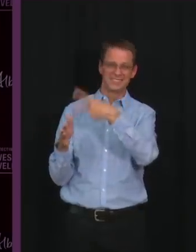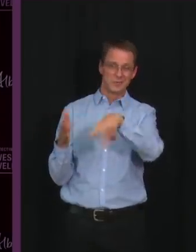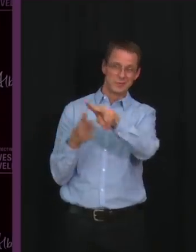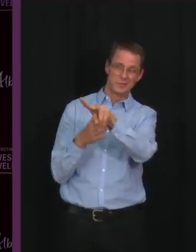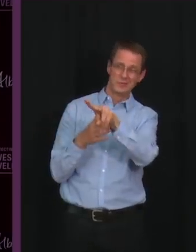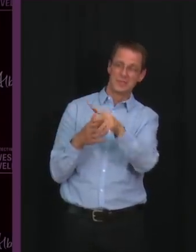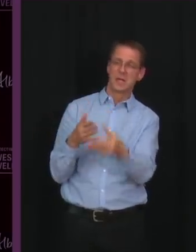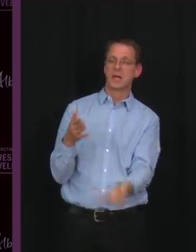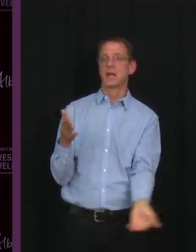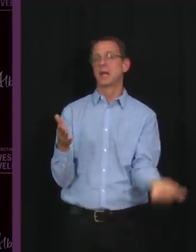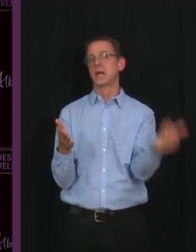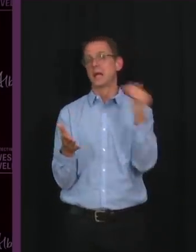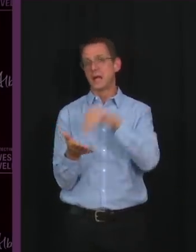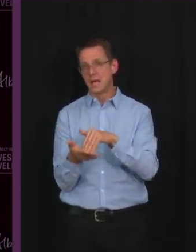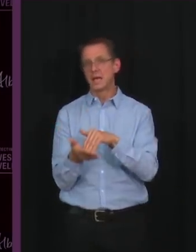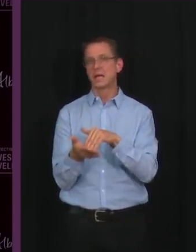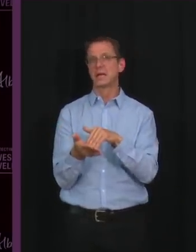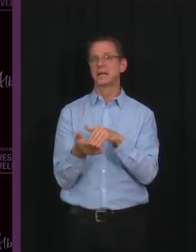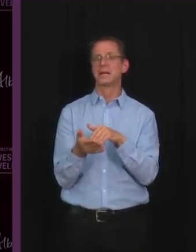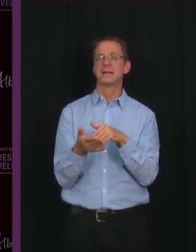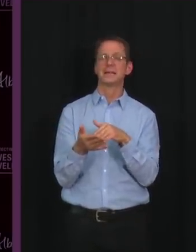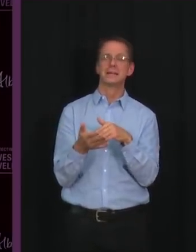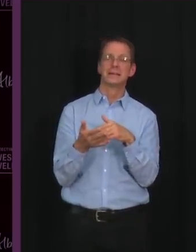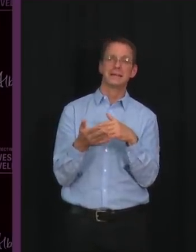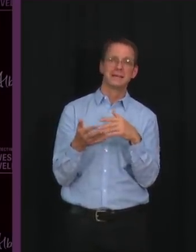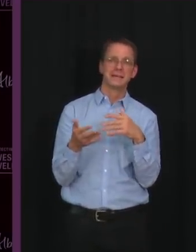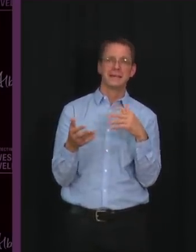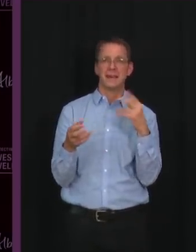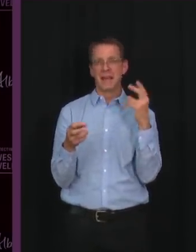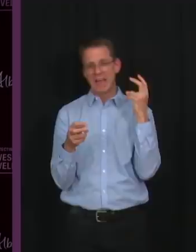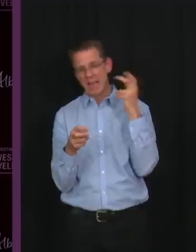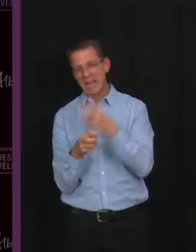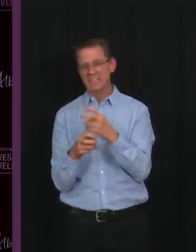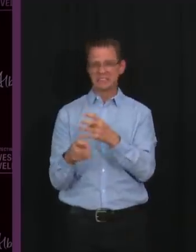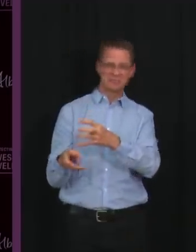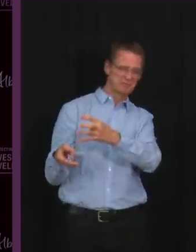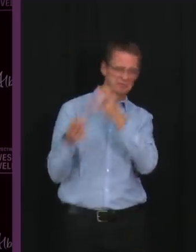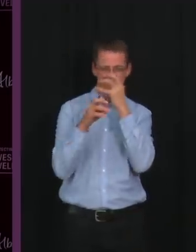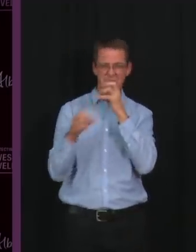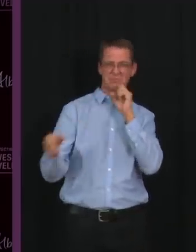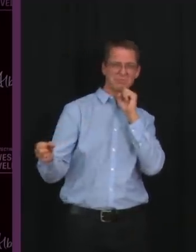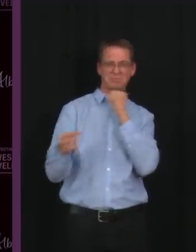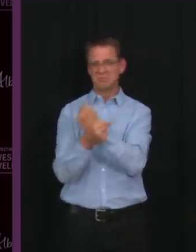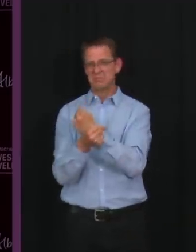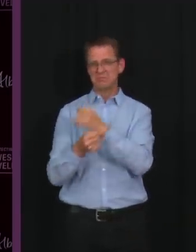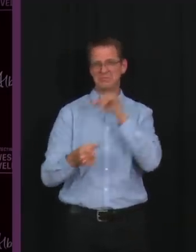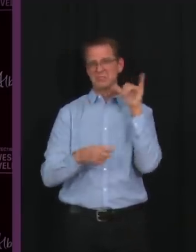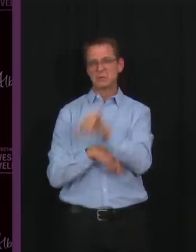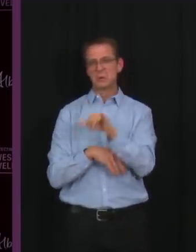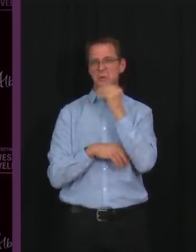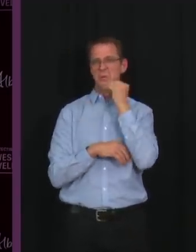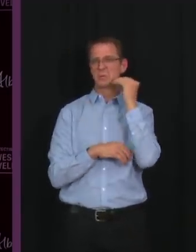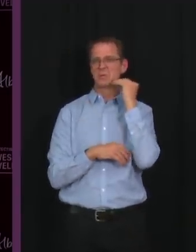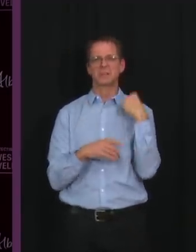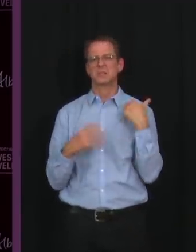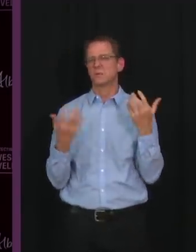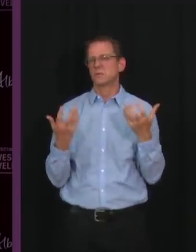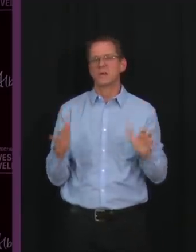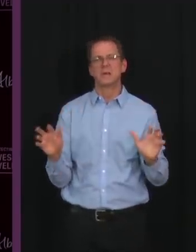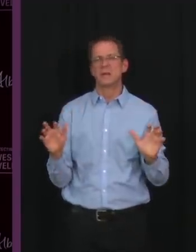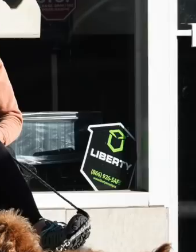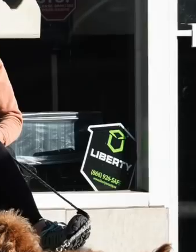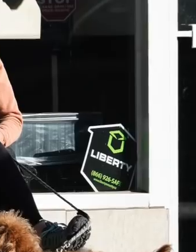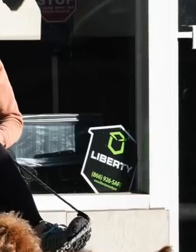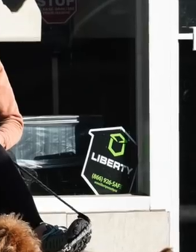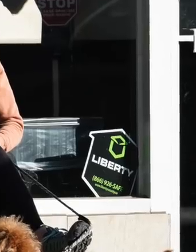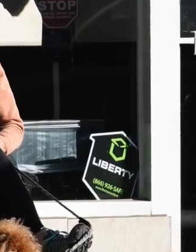something like a hard lockdown on Alberta that we've managed to avoid as a province in the past year because people don't respond to this